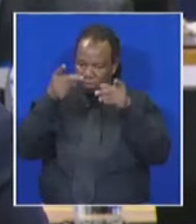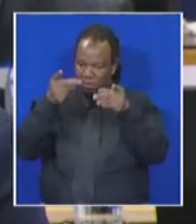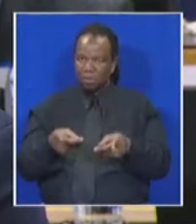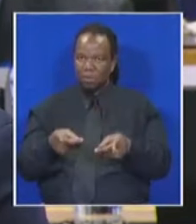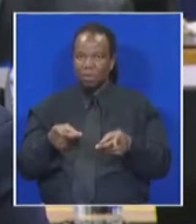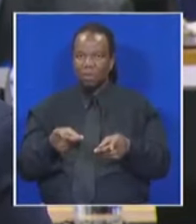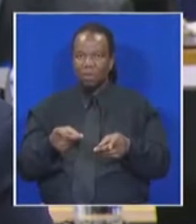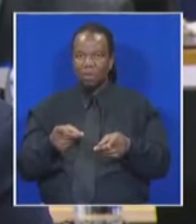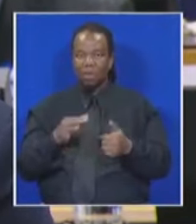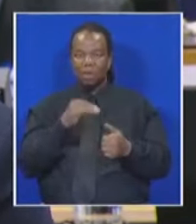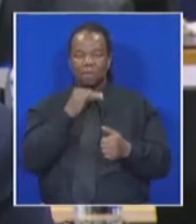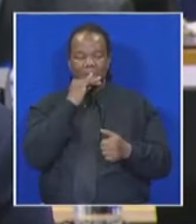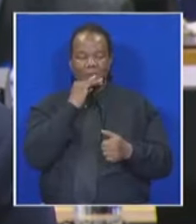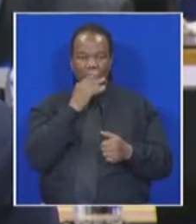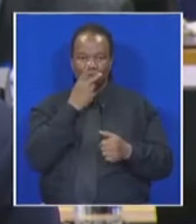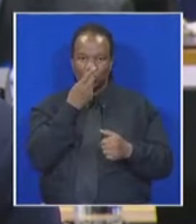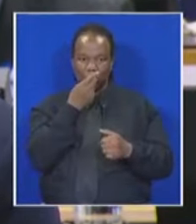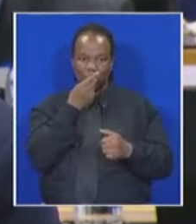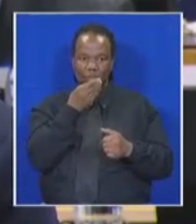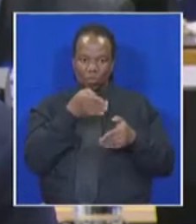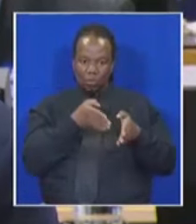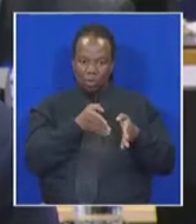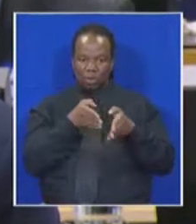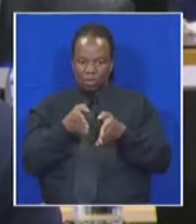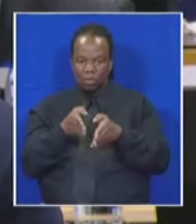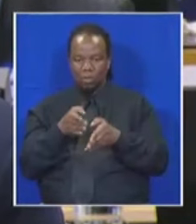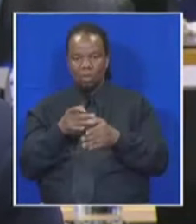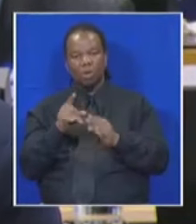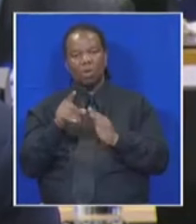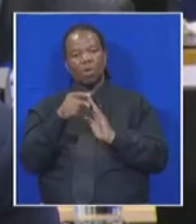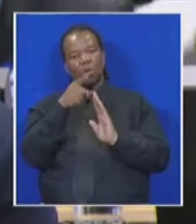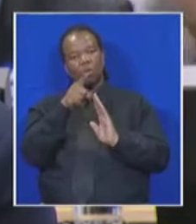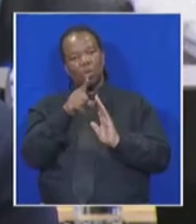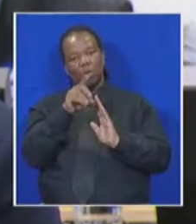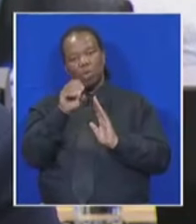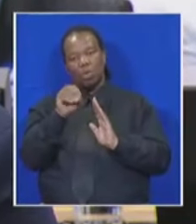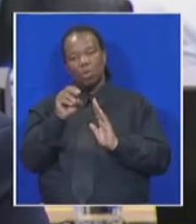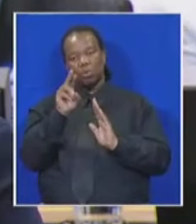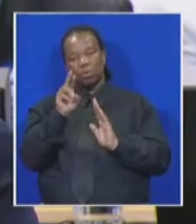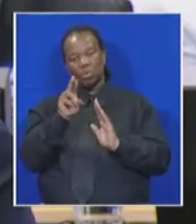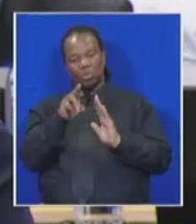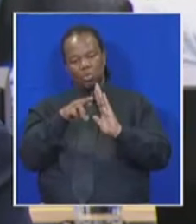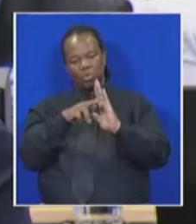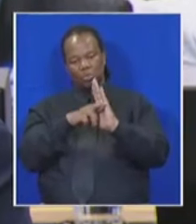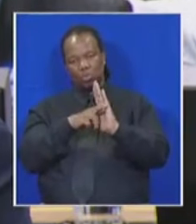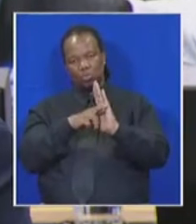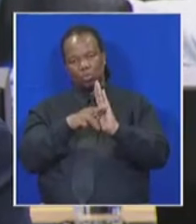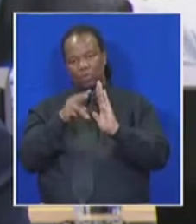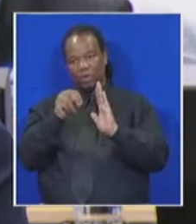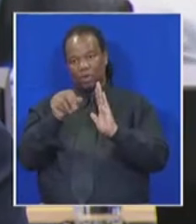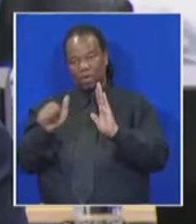twofold process. And I draw your attention to Rule 102 of the National Assembly Rules, if I may.